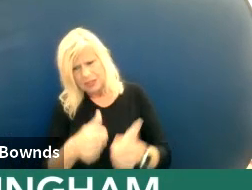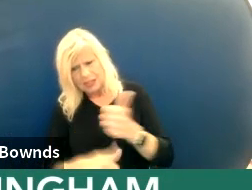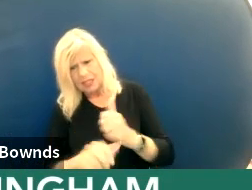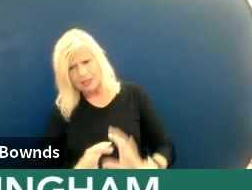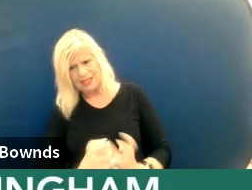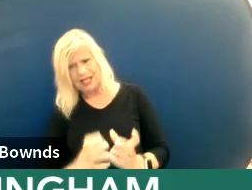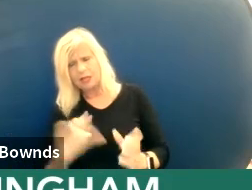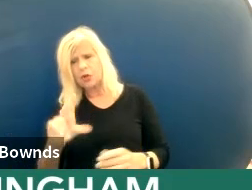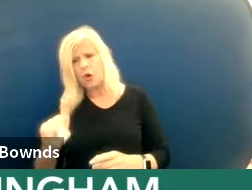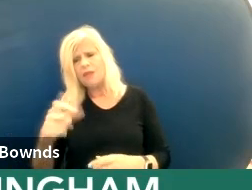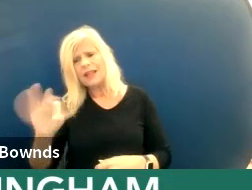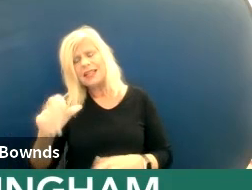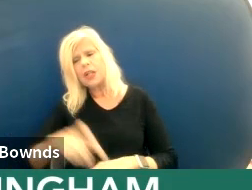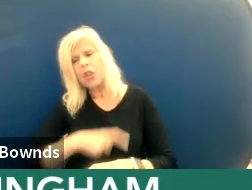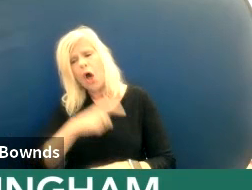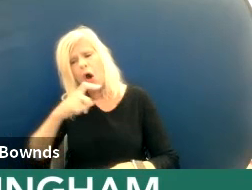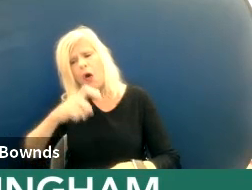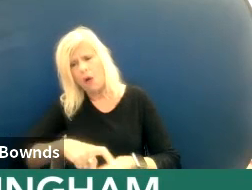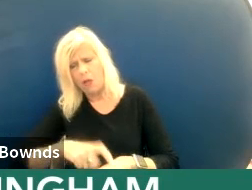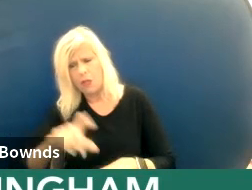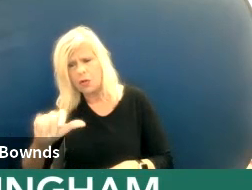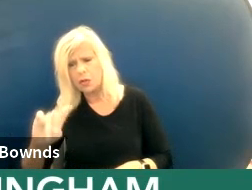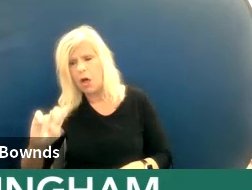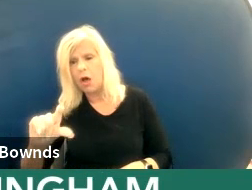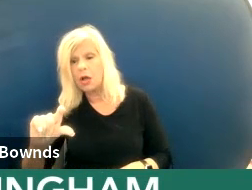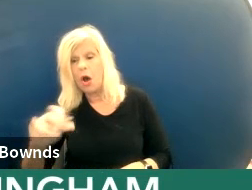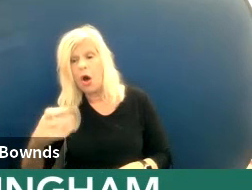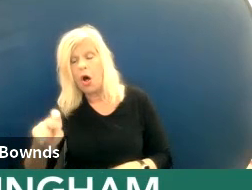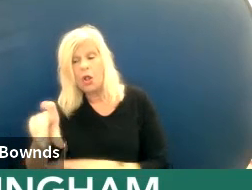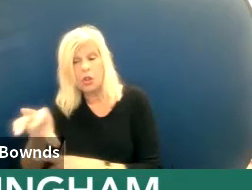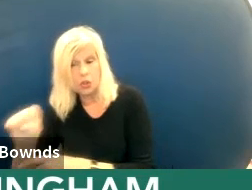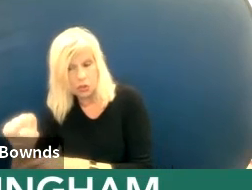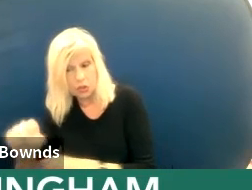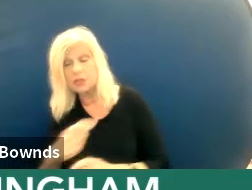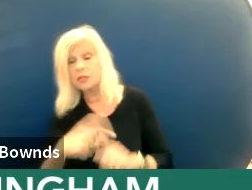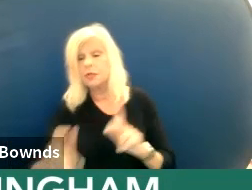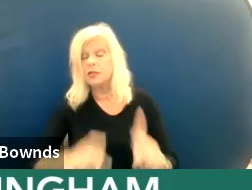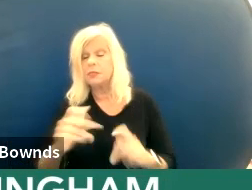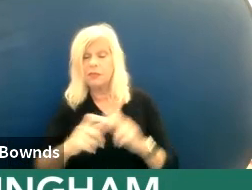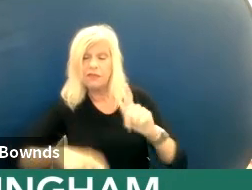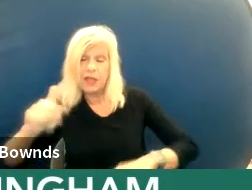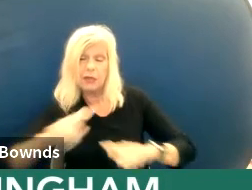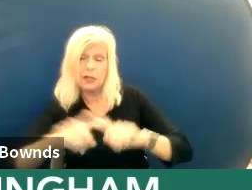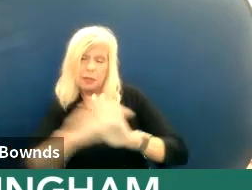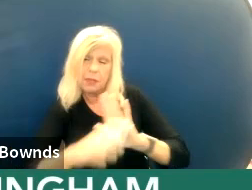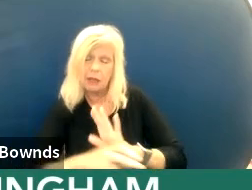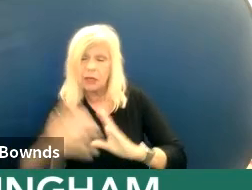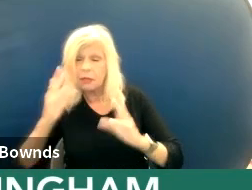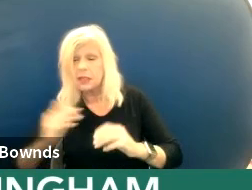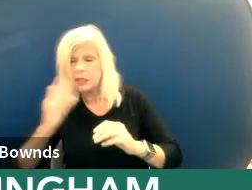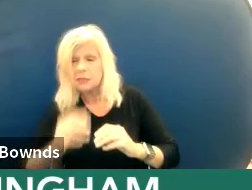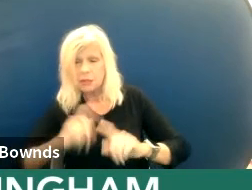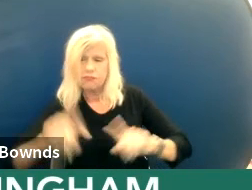are COVID-19 long haulers. We also need to be intentional about including people with varied backgrounds and experiences as participants